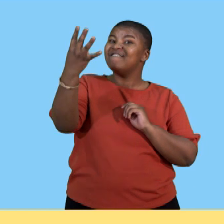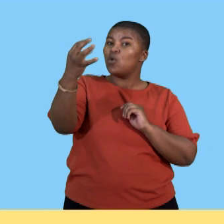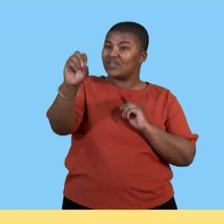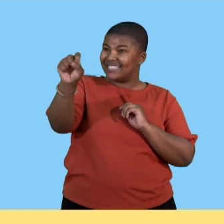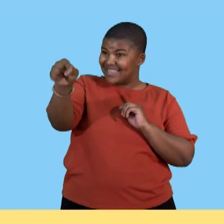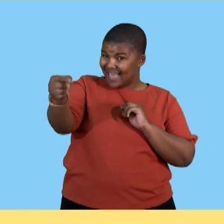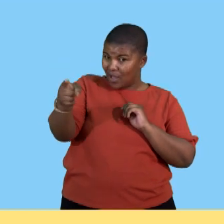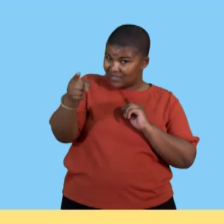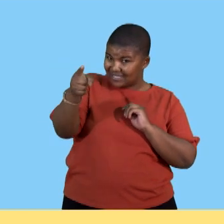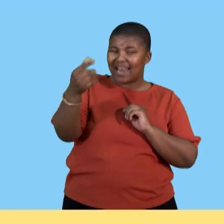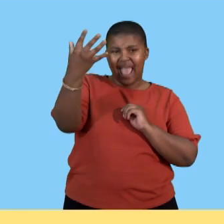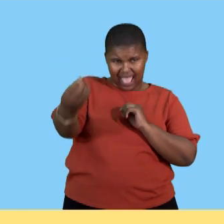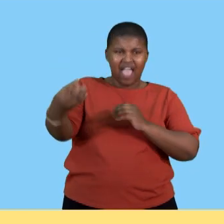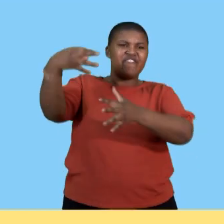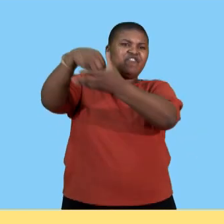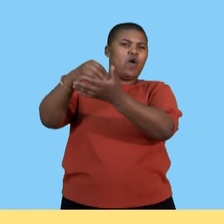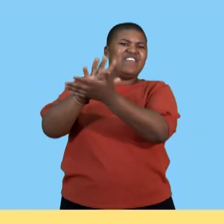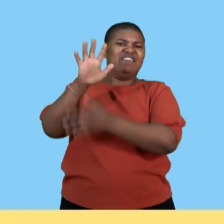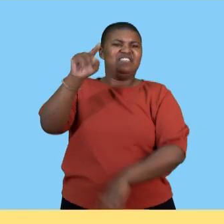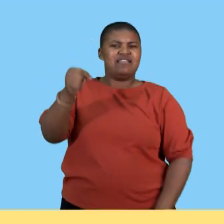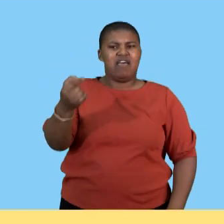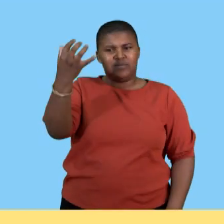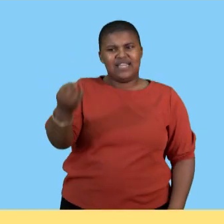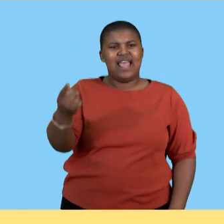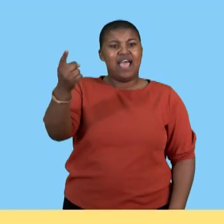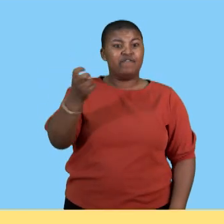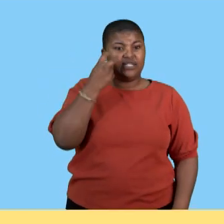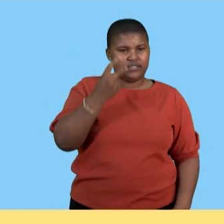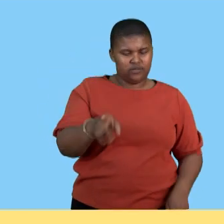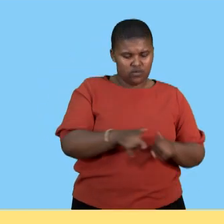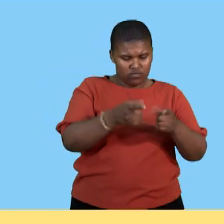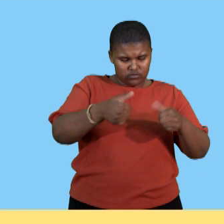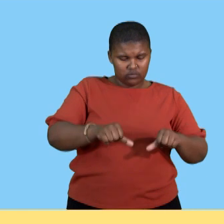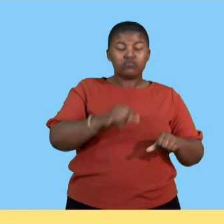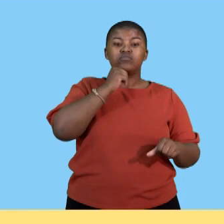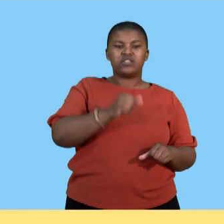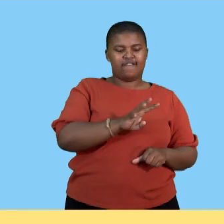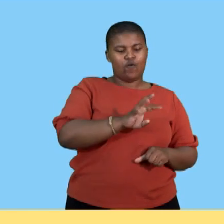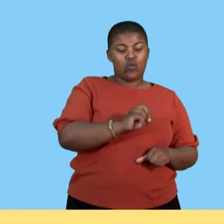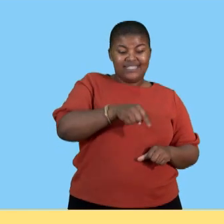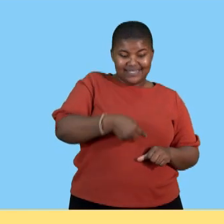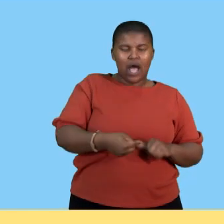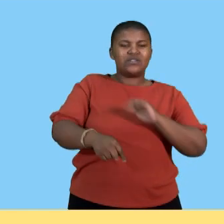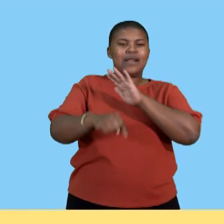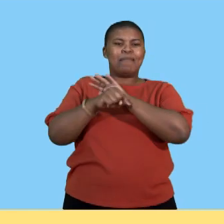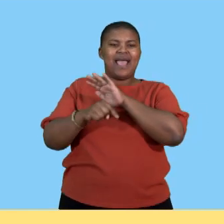40,000, we have this 15,000. So I'll come and say 40,000